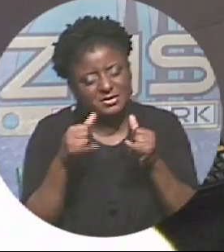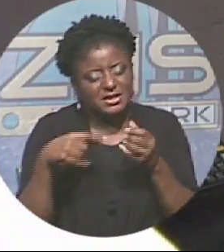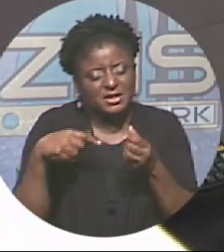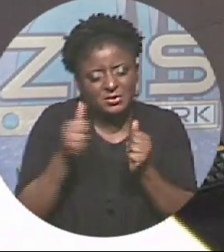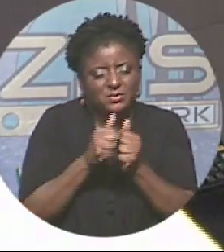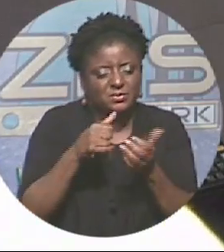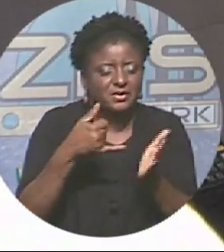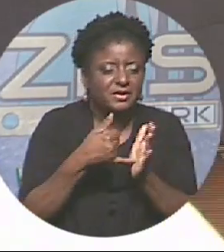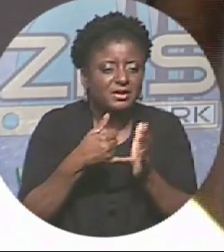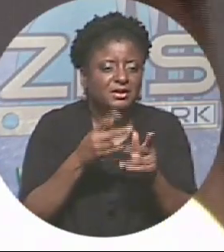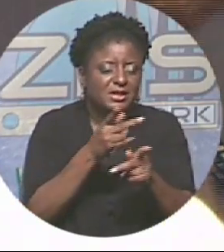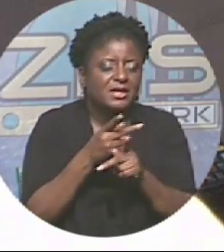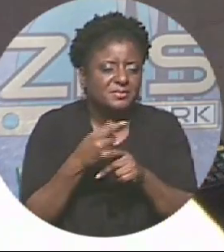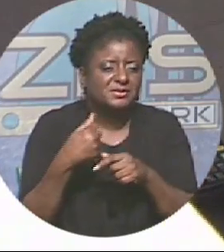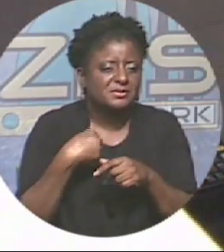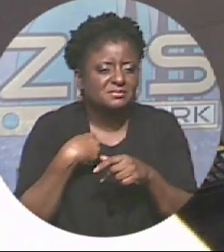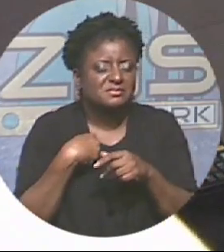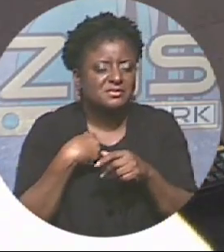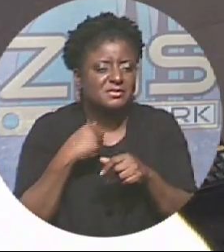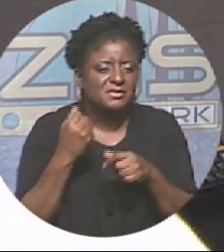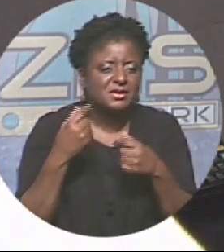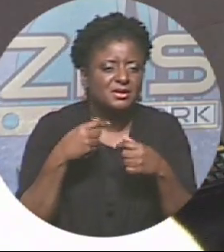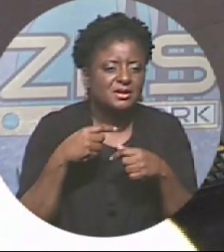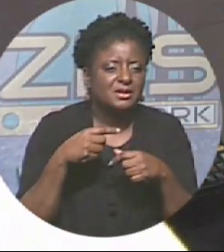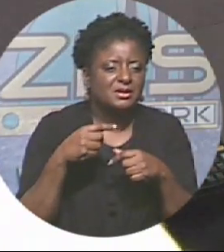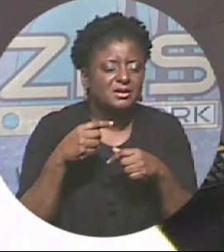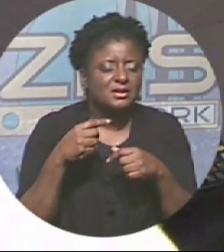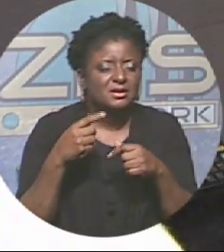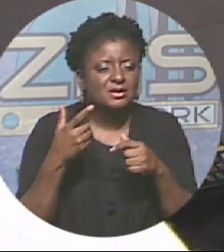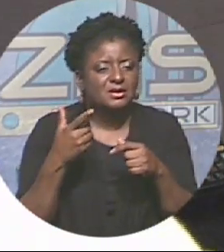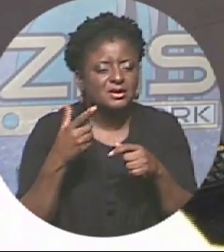play around. It keeps me agile and it keeps the gray matter moving.